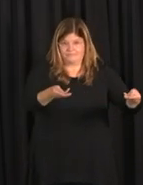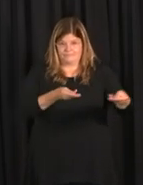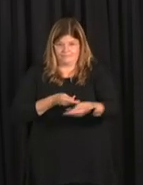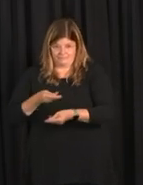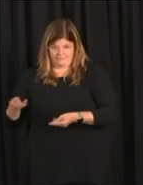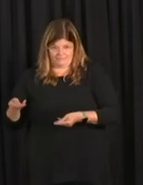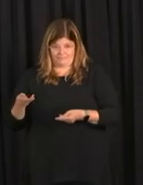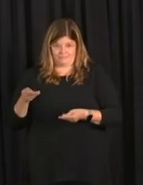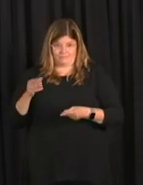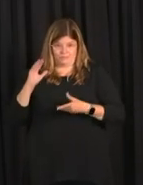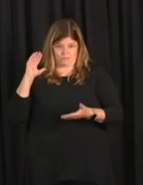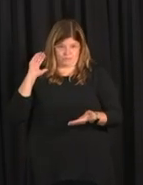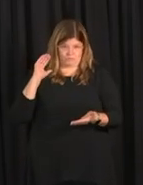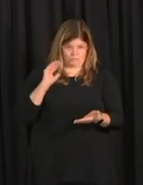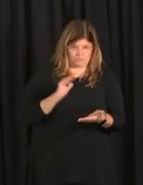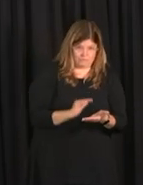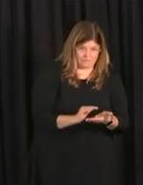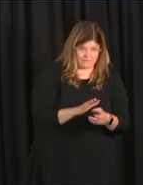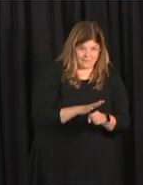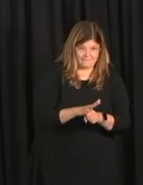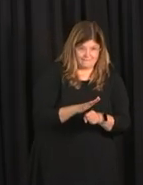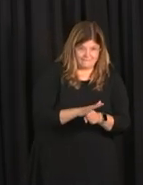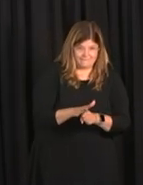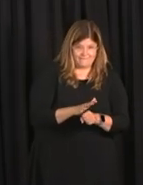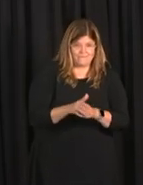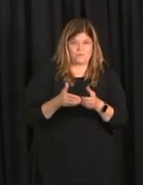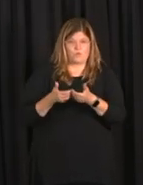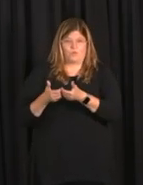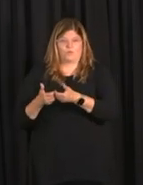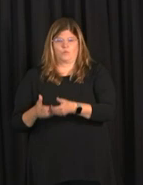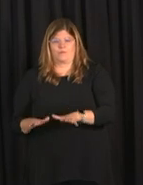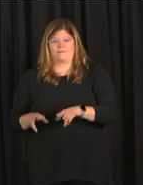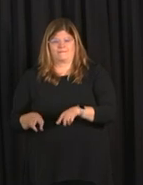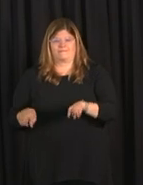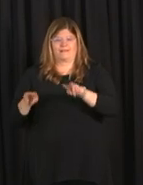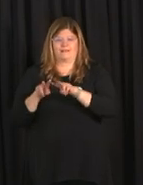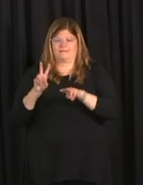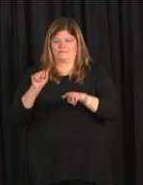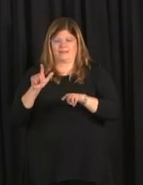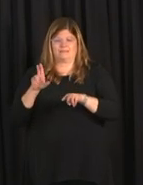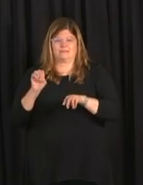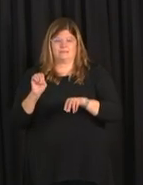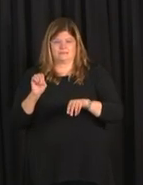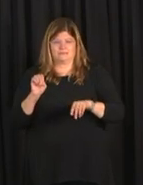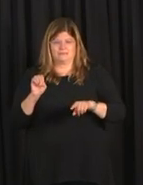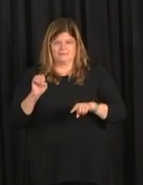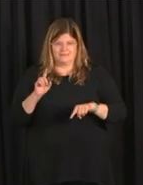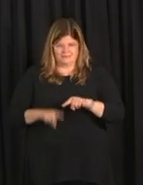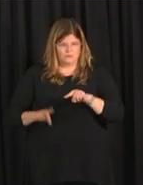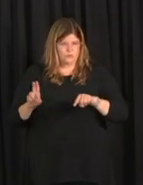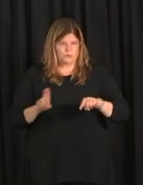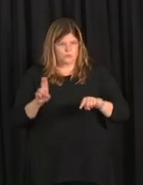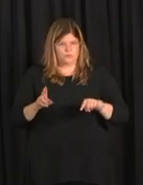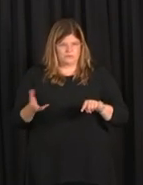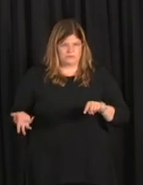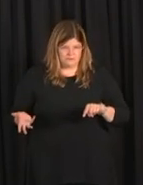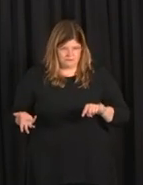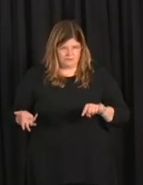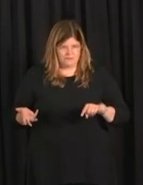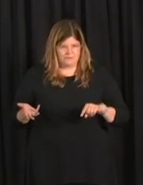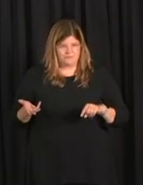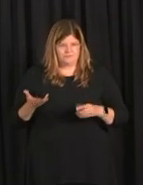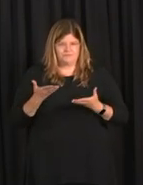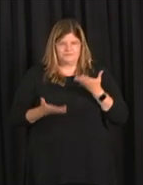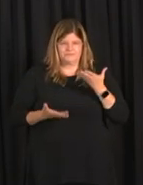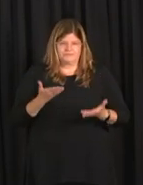get low enough, then it loses its value. So its usefulness is probably the best way I should say it. So that one